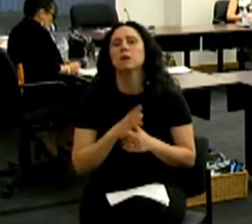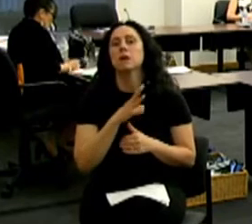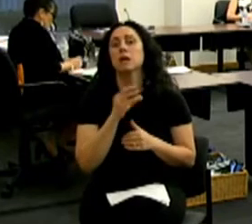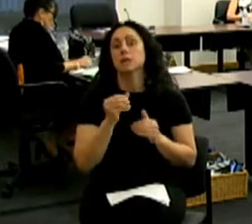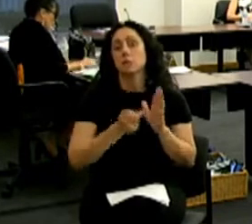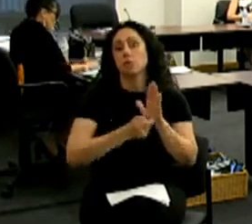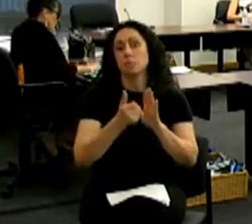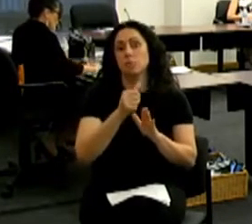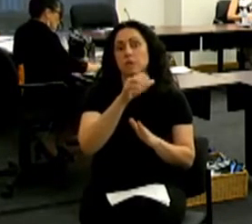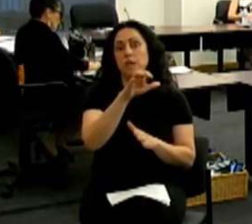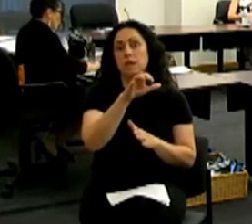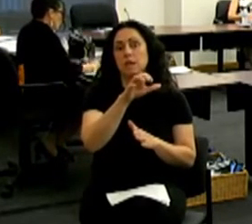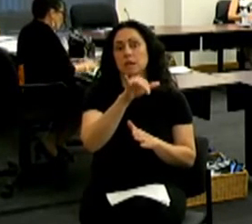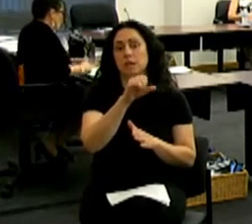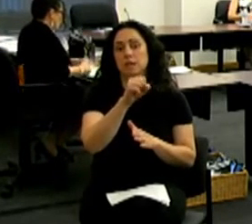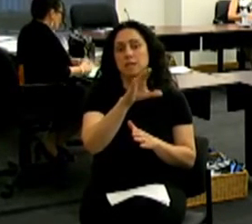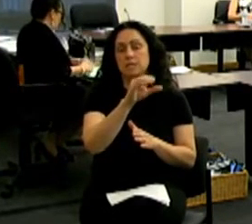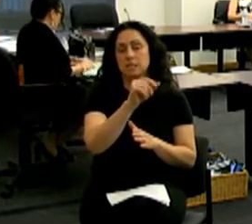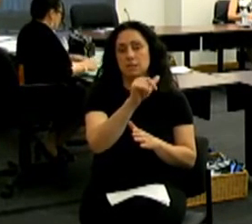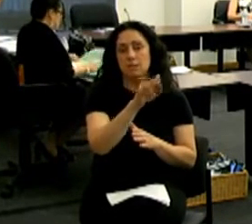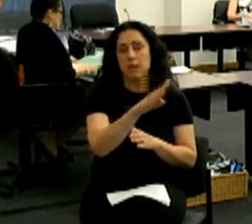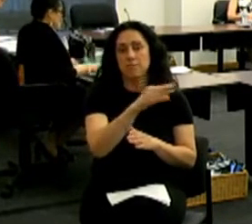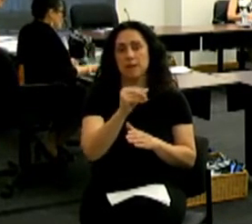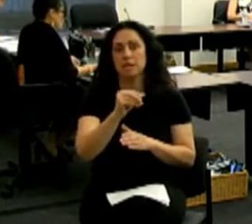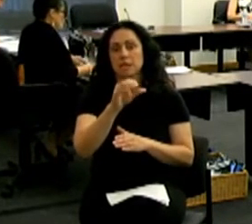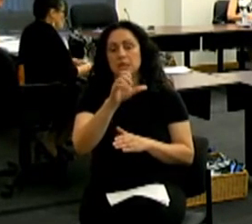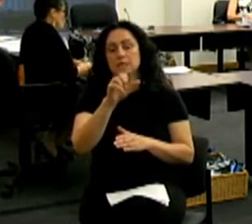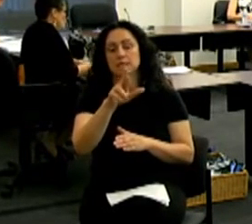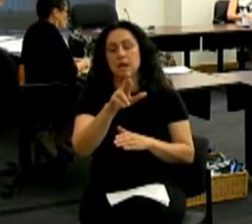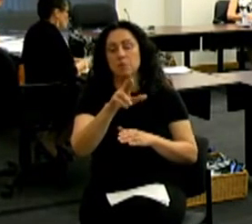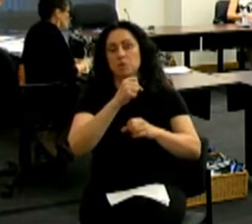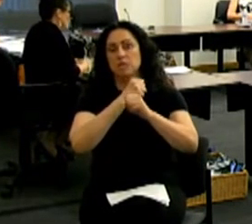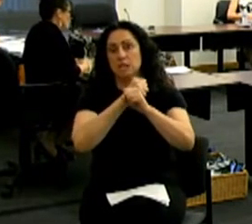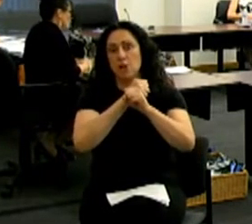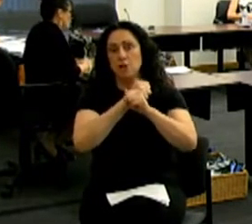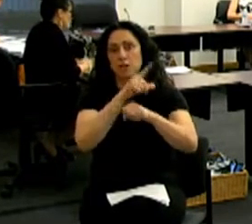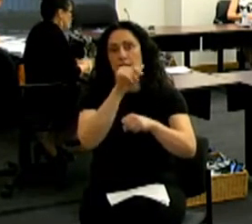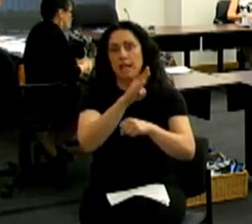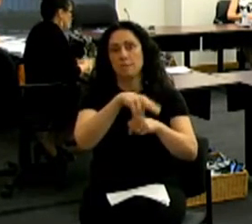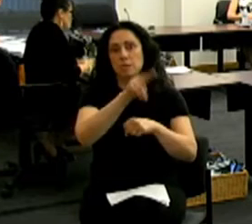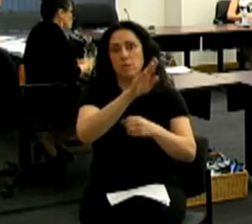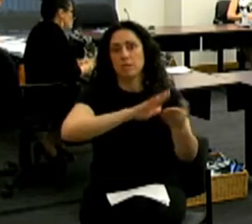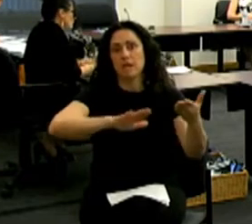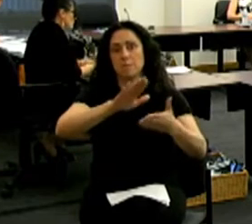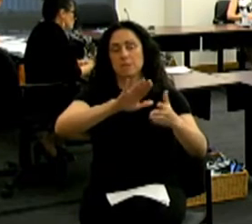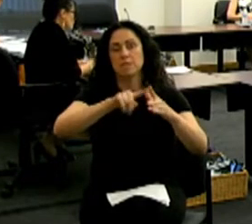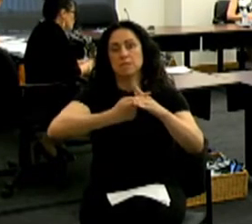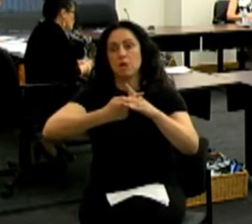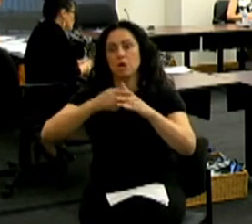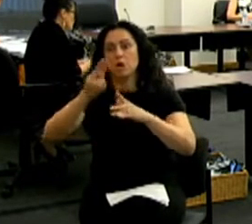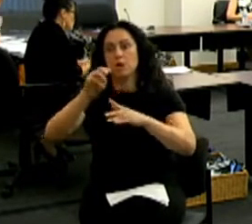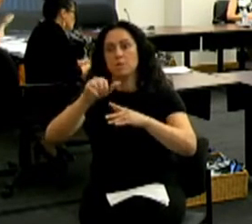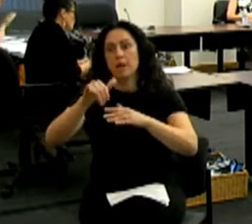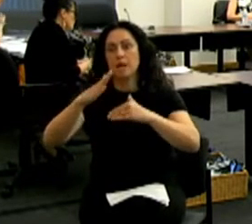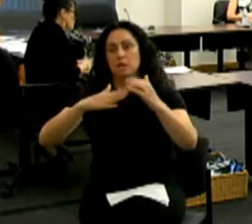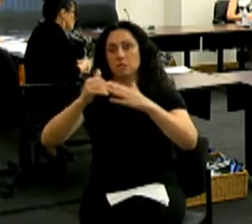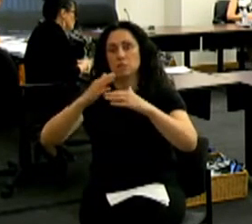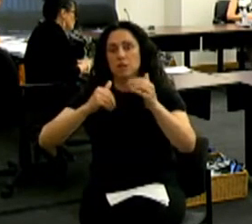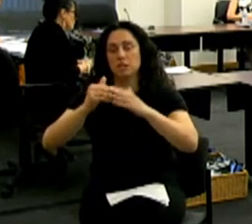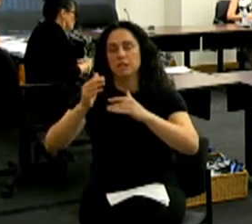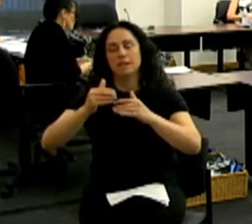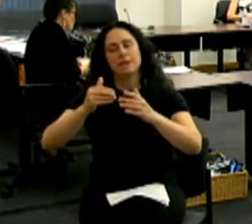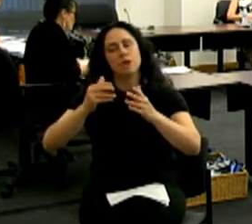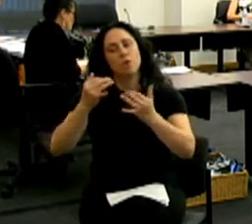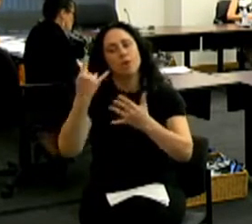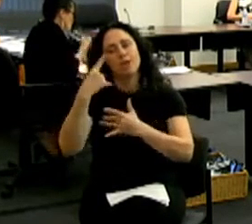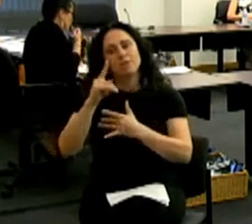we're moving the Cisco lab and cybersecurity lab to North Campus, starting May construction, pending board approval,